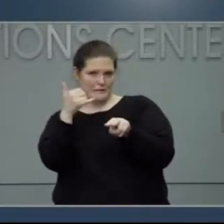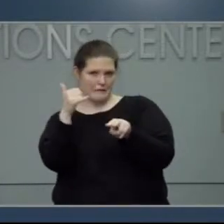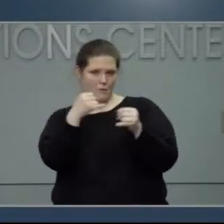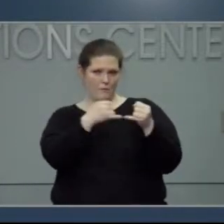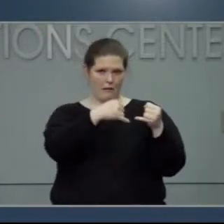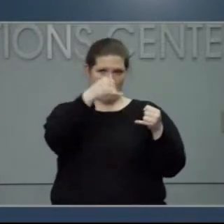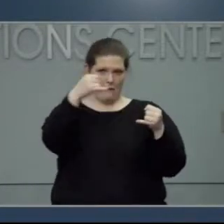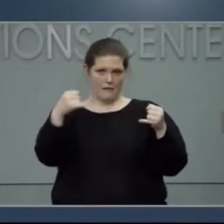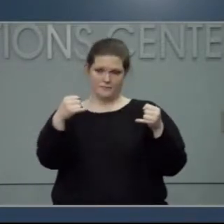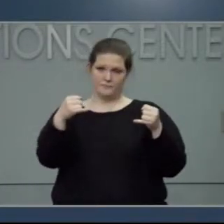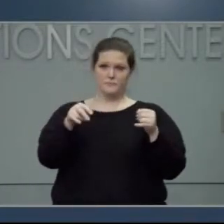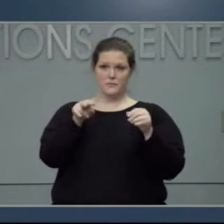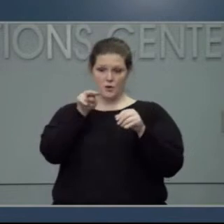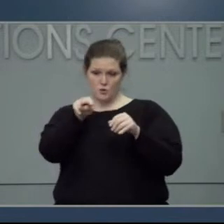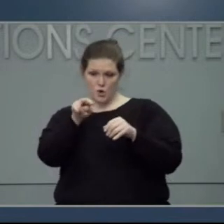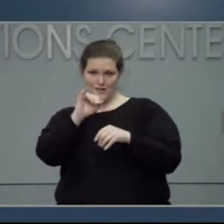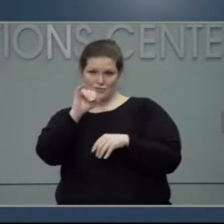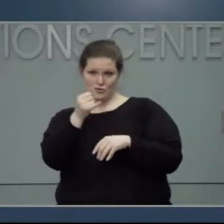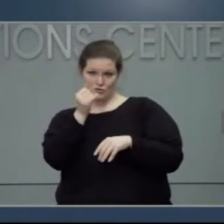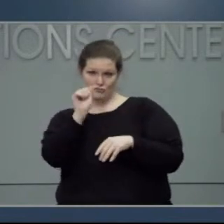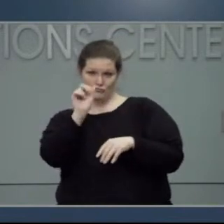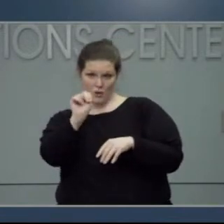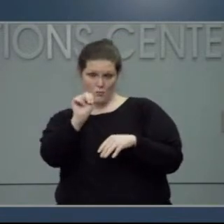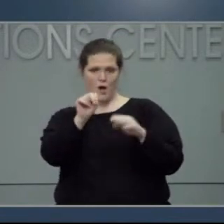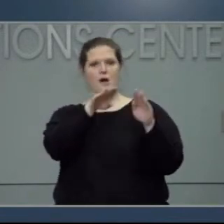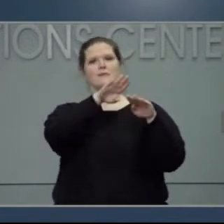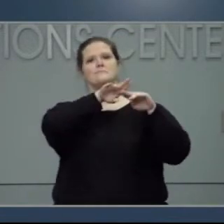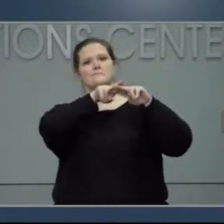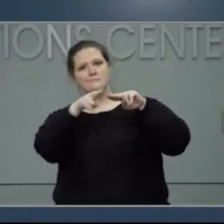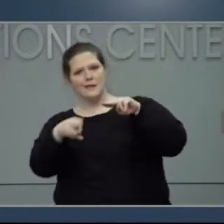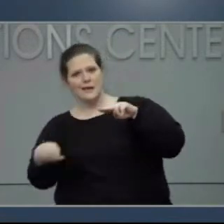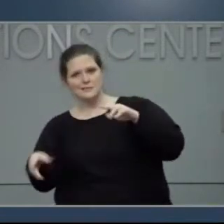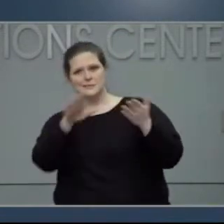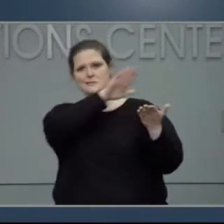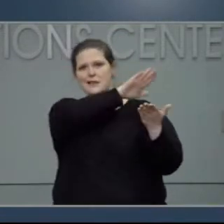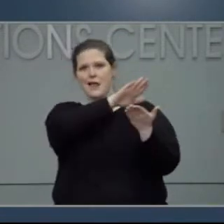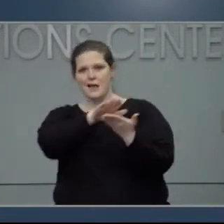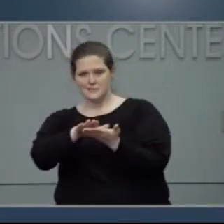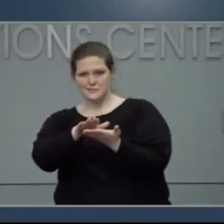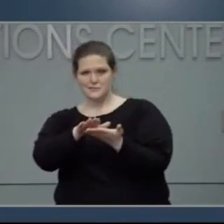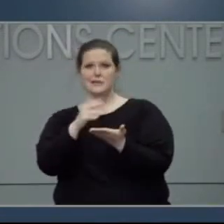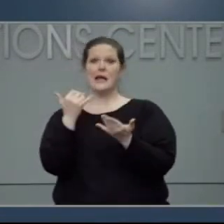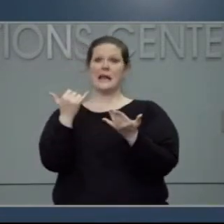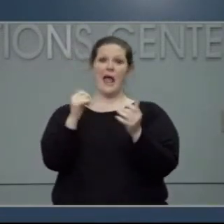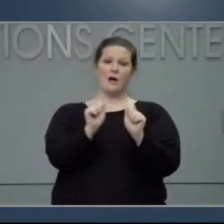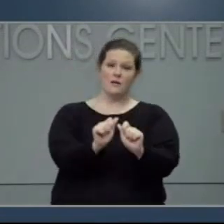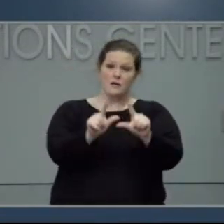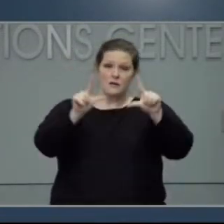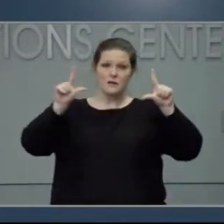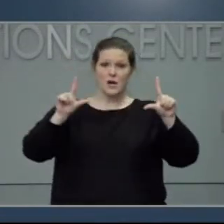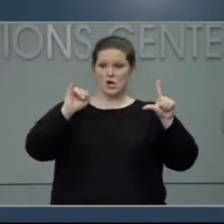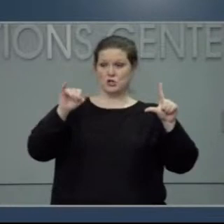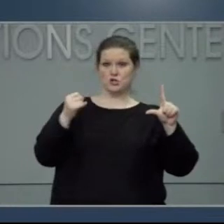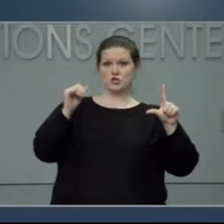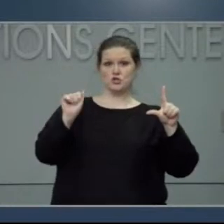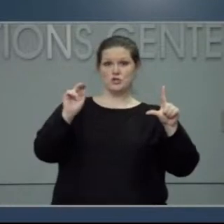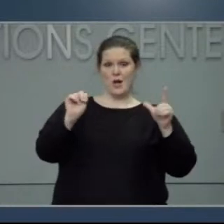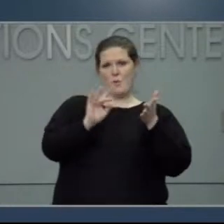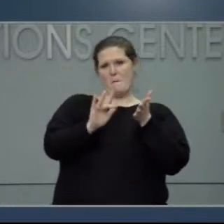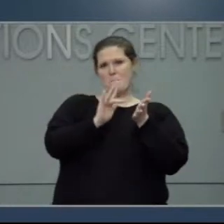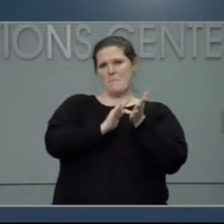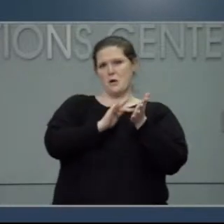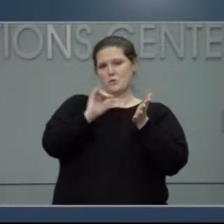January. The next slide narrows in on the trajectory of cases since the middle of January. And what you can see is they have been declining, but